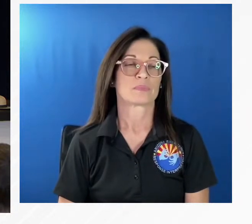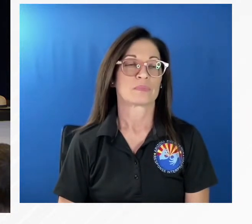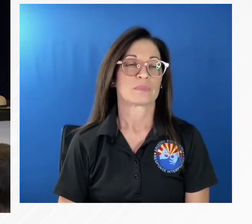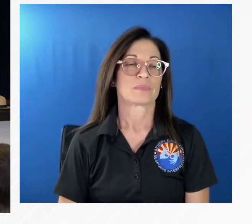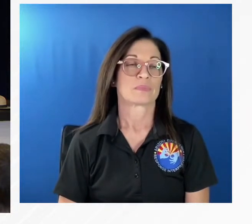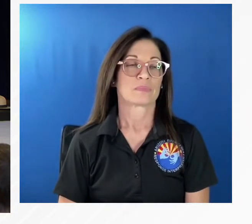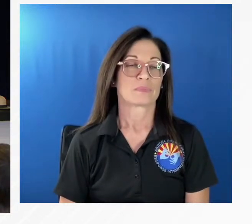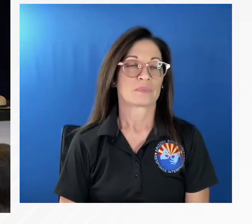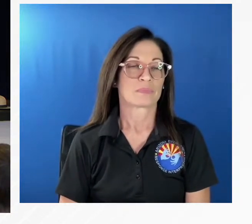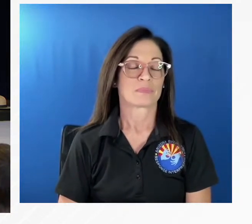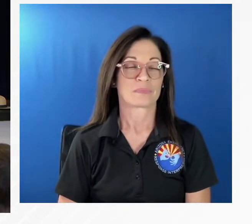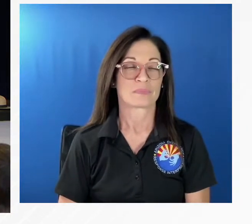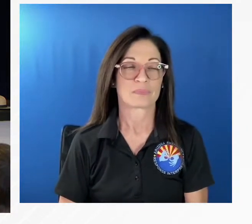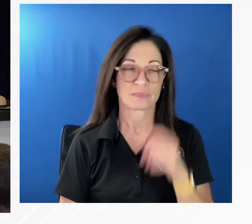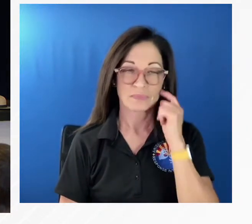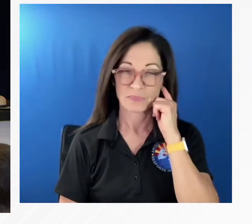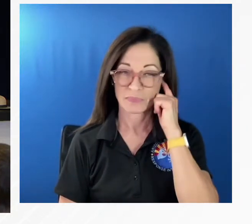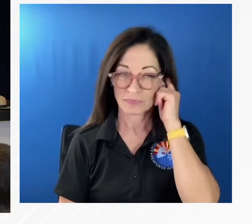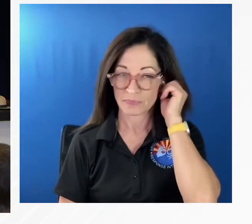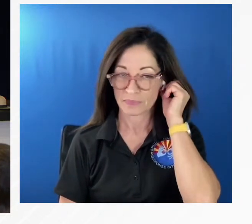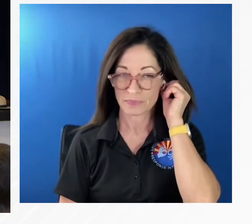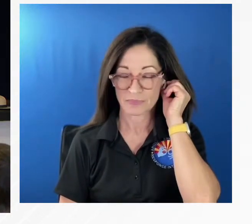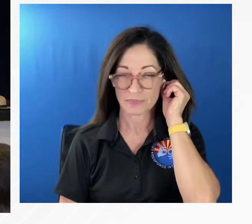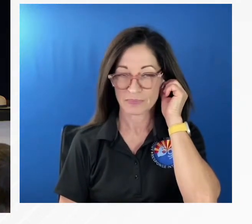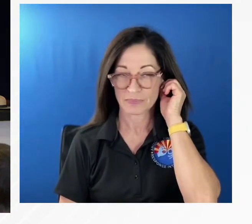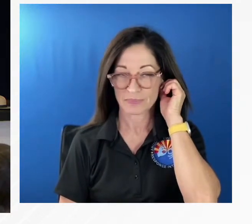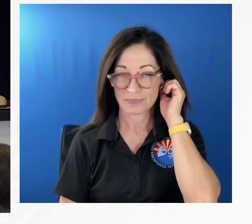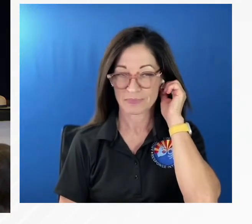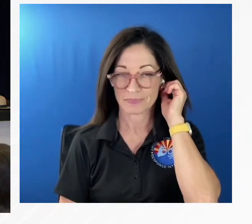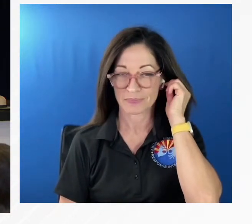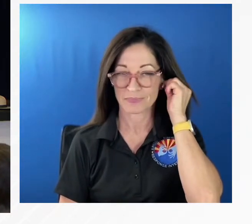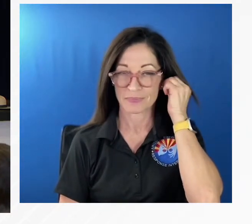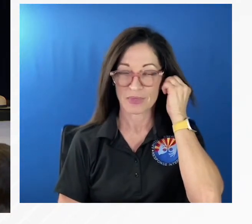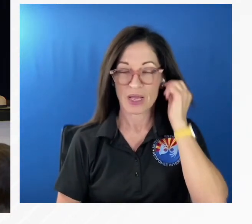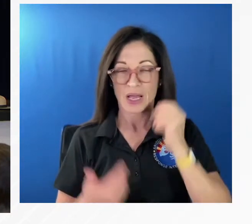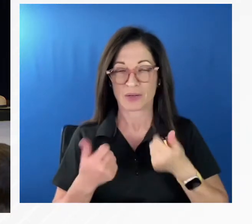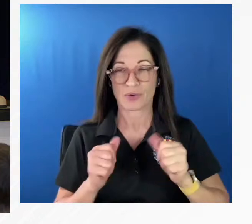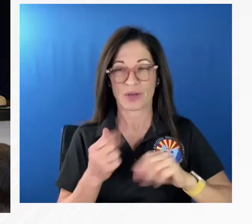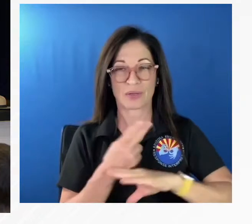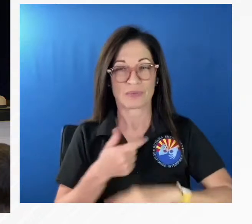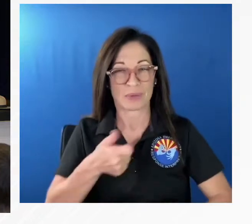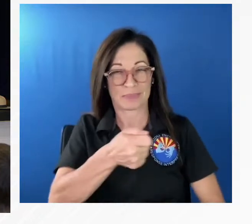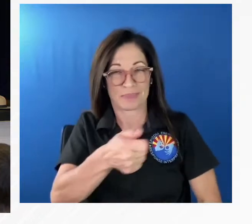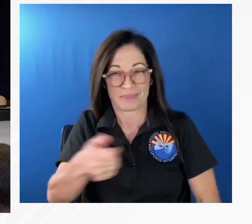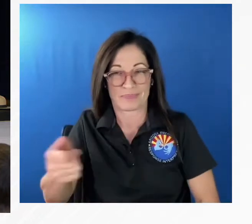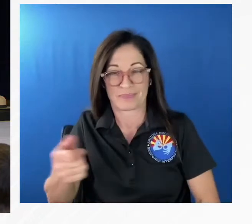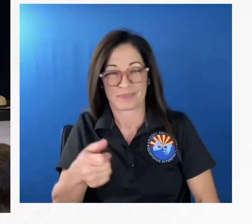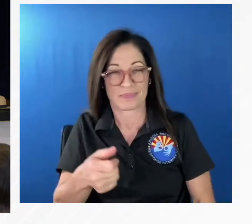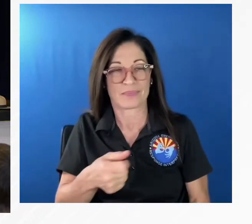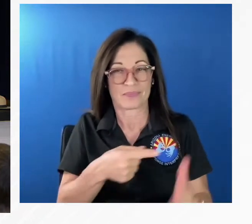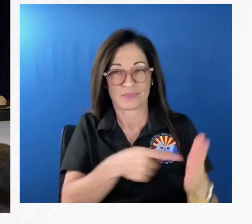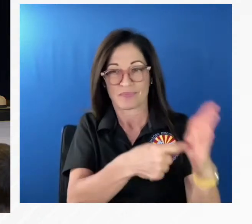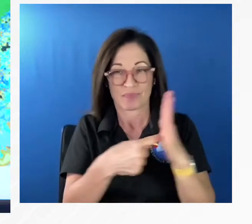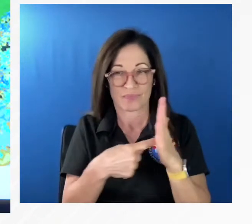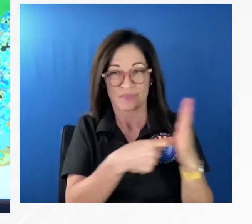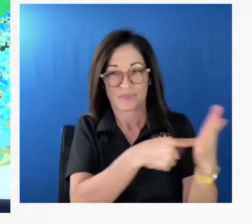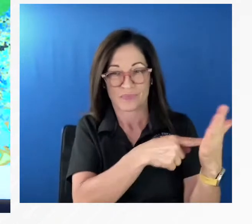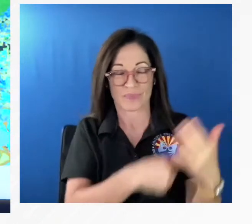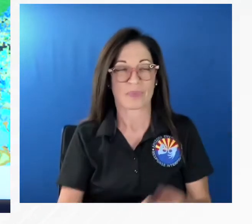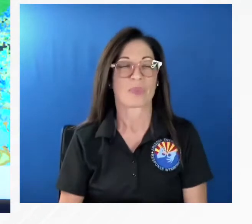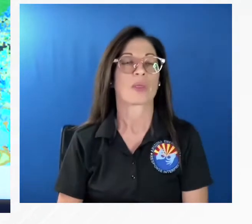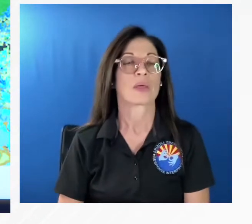let me see if this pointer will work. Can you see that? Okay, this will look familiar. We're looking